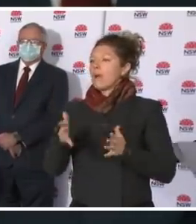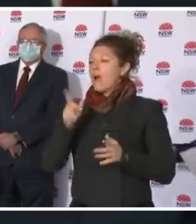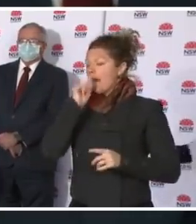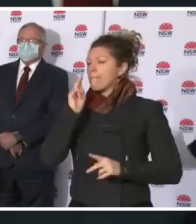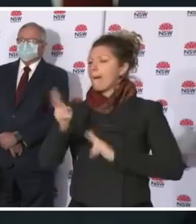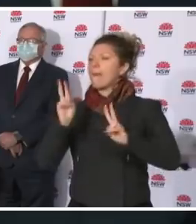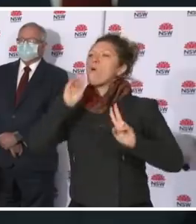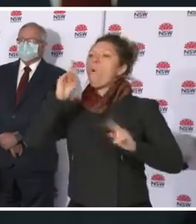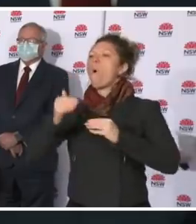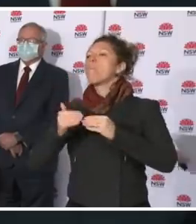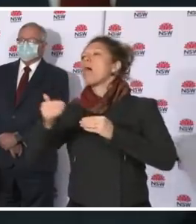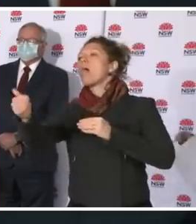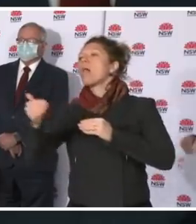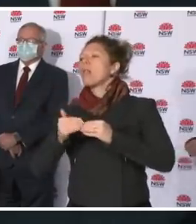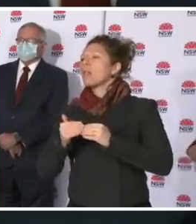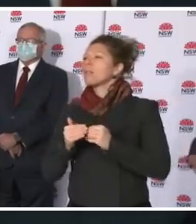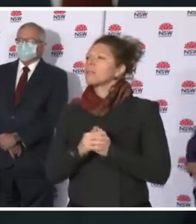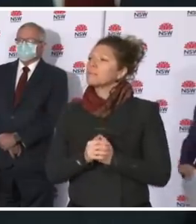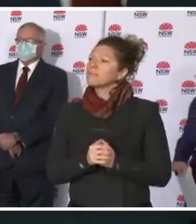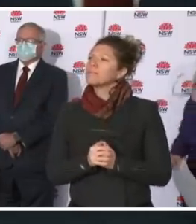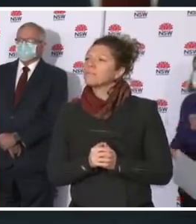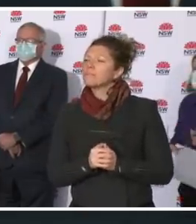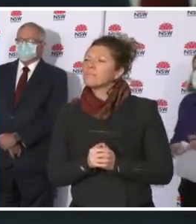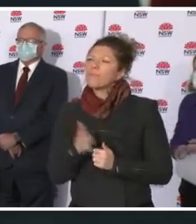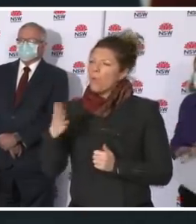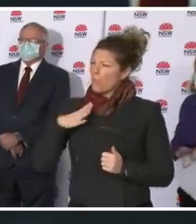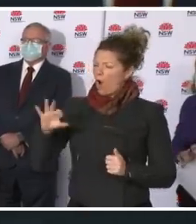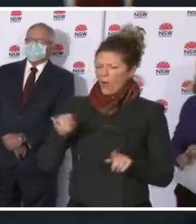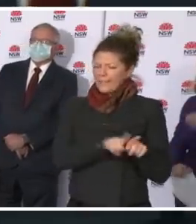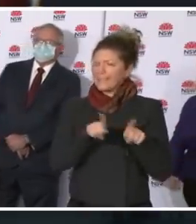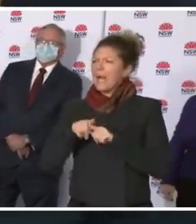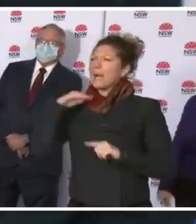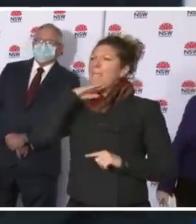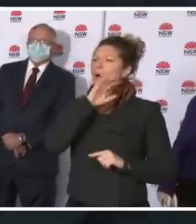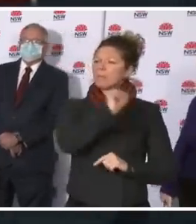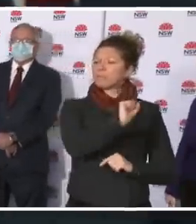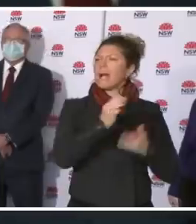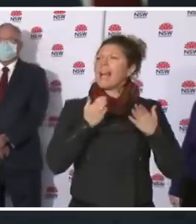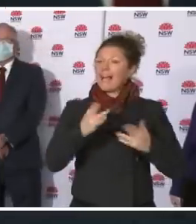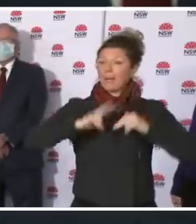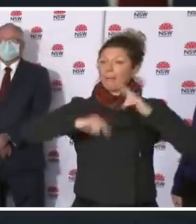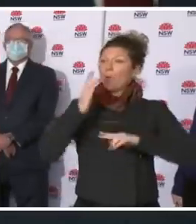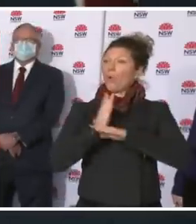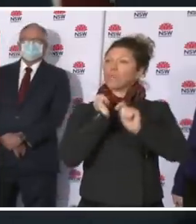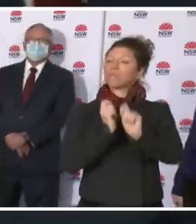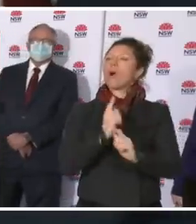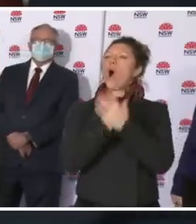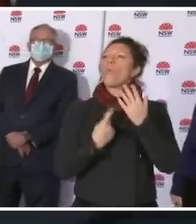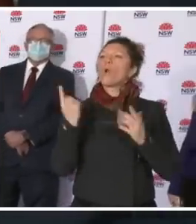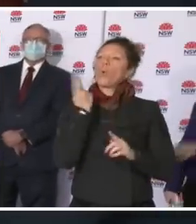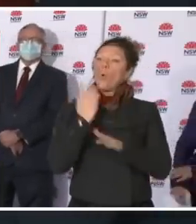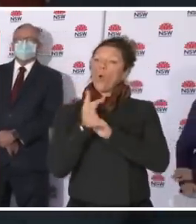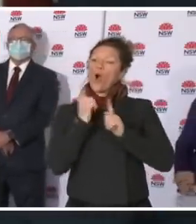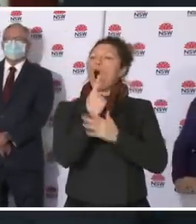allowing 25% on site rather than the whole thing shut down? Well, what's important for us is to respond to the critical health advice